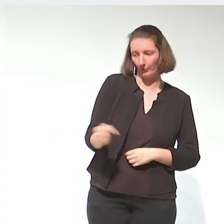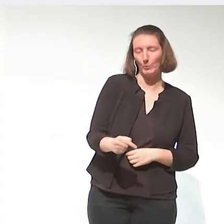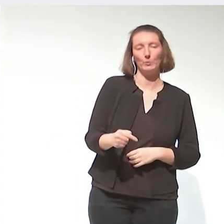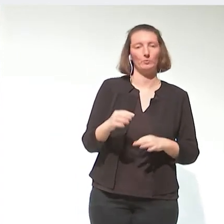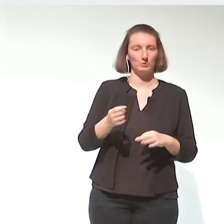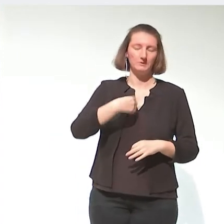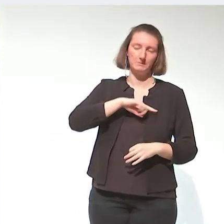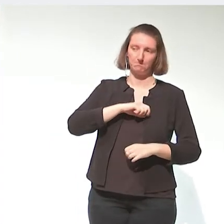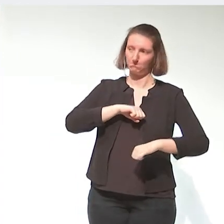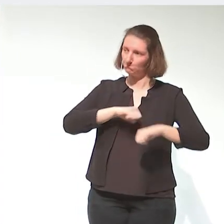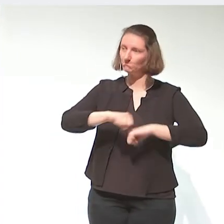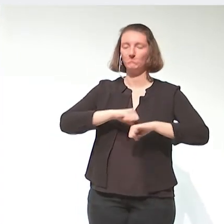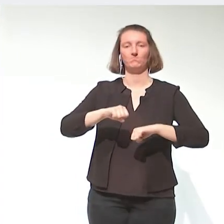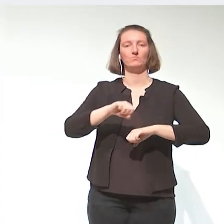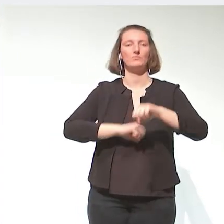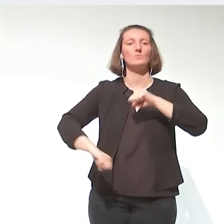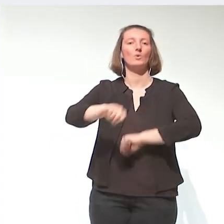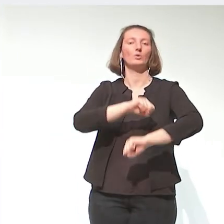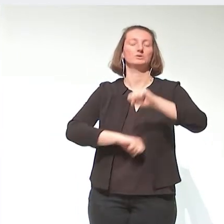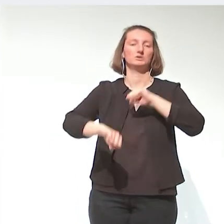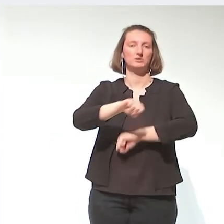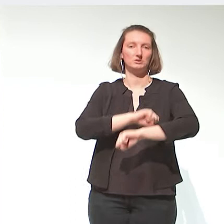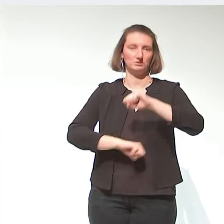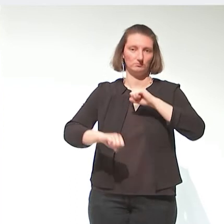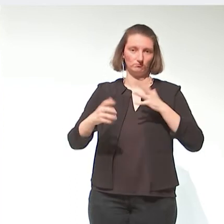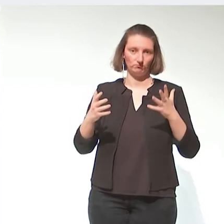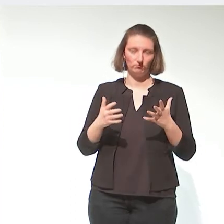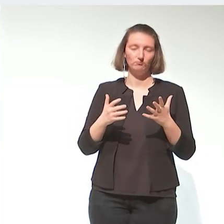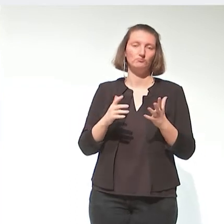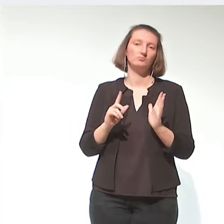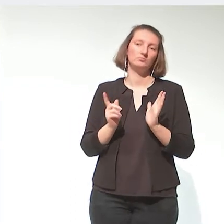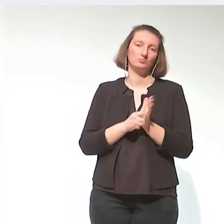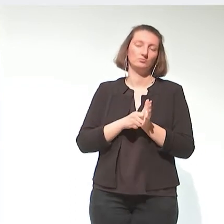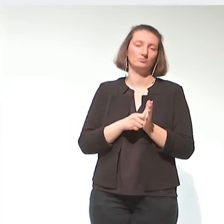and also personal assistance services.